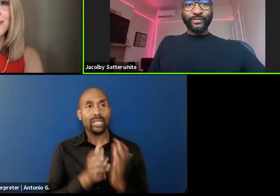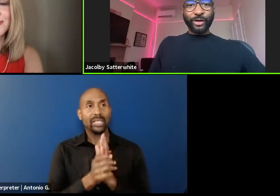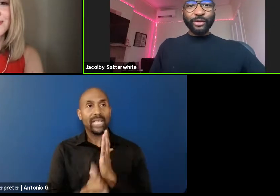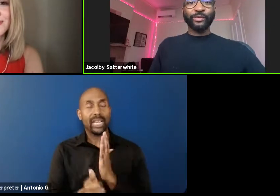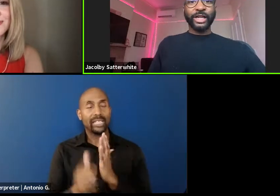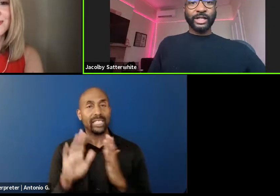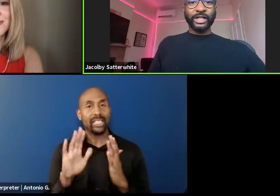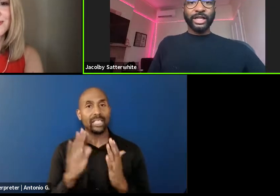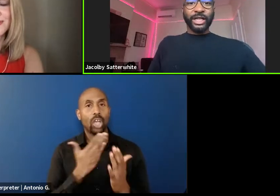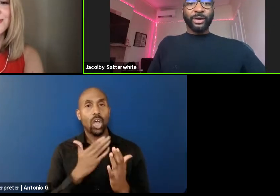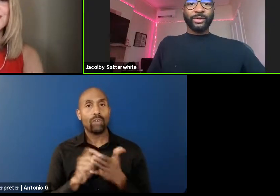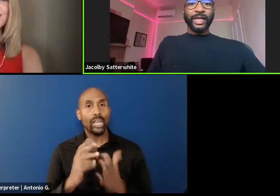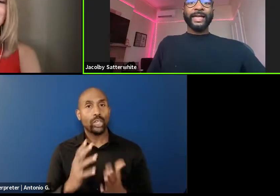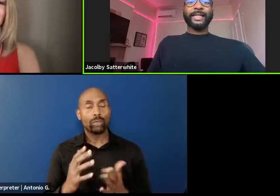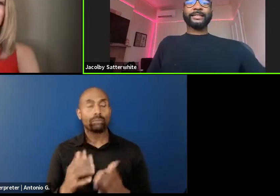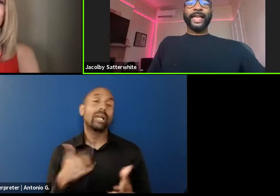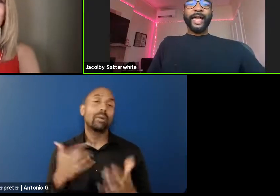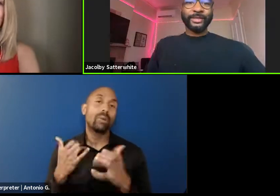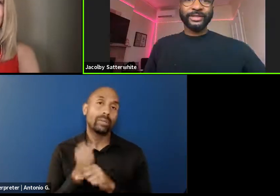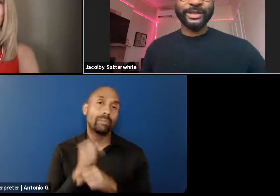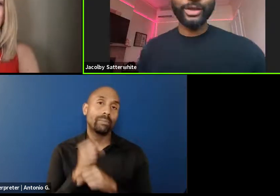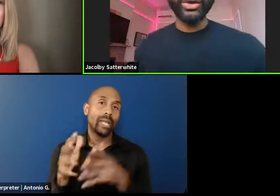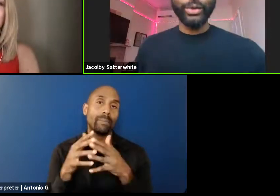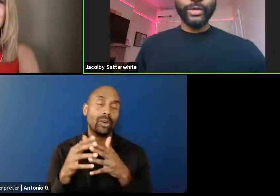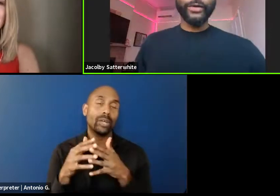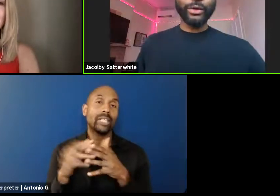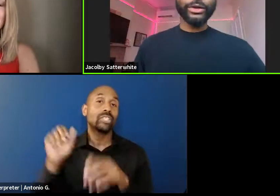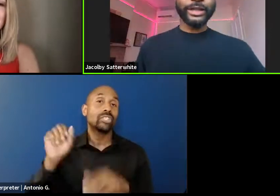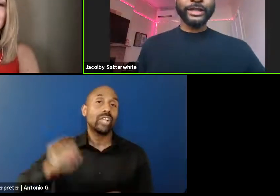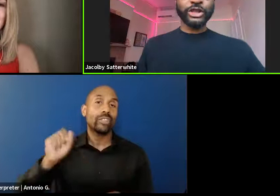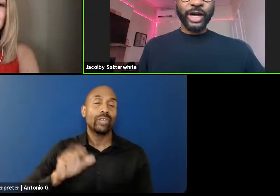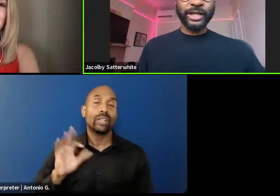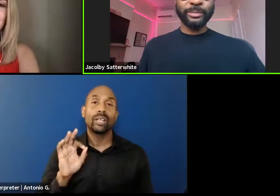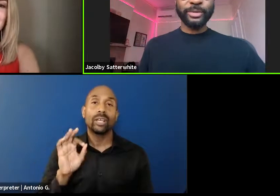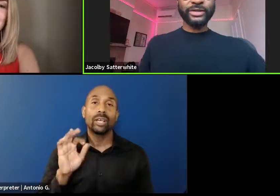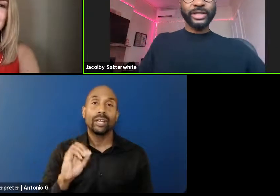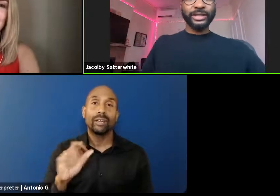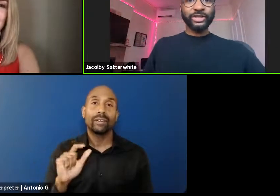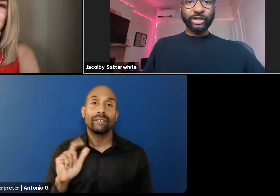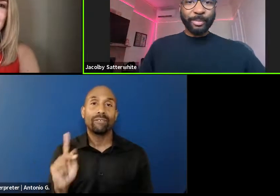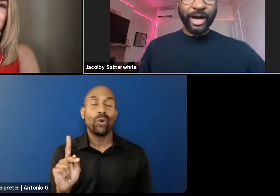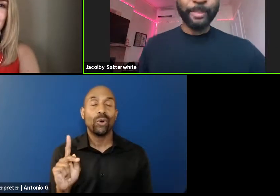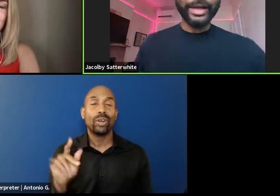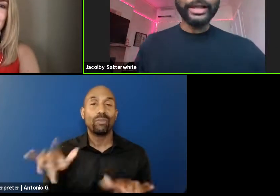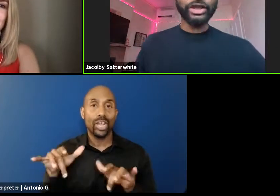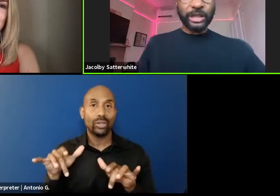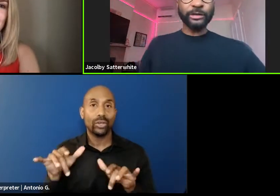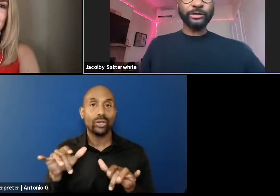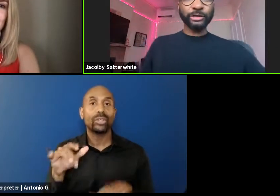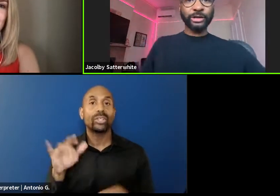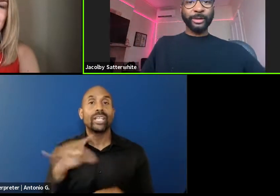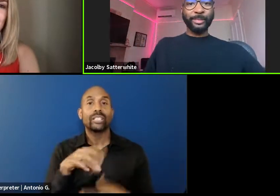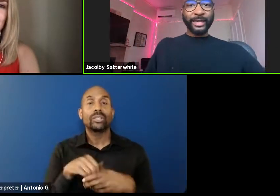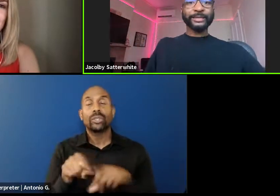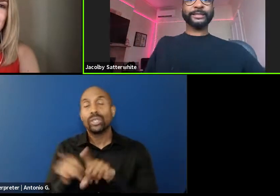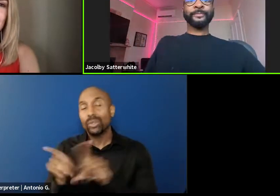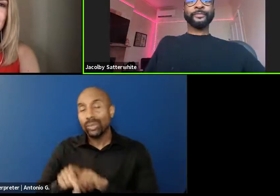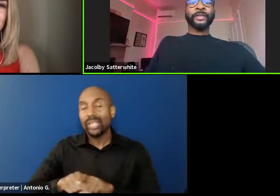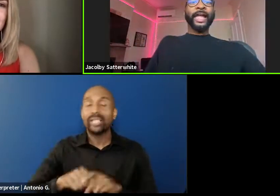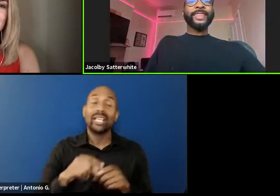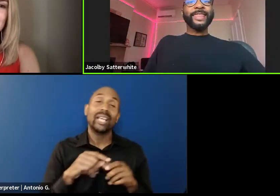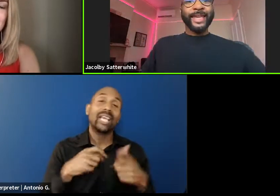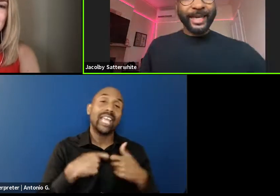Southern folk record that is happens to fuse electronic music and trip hop and jungle drum and